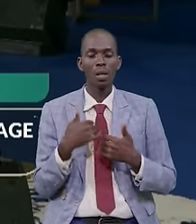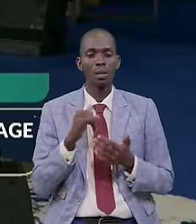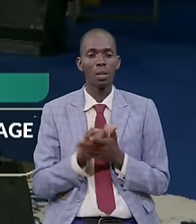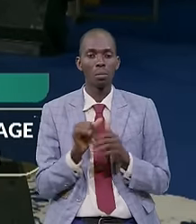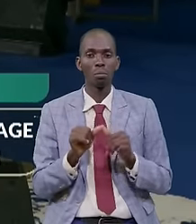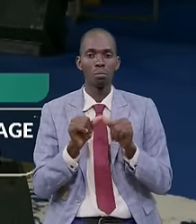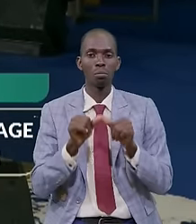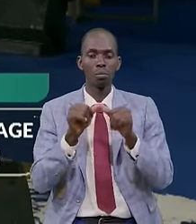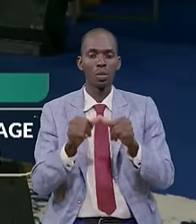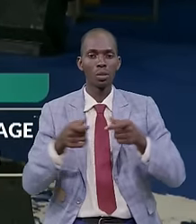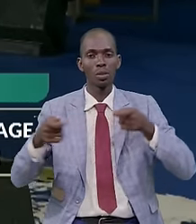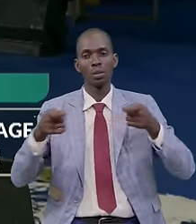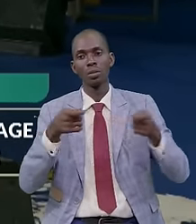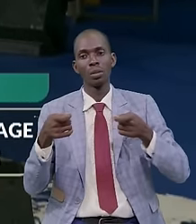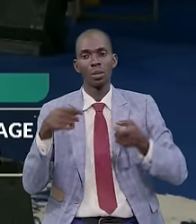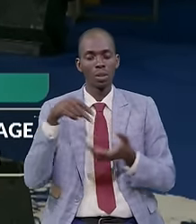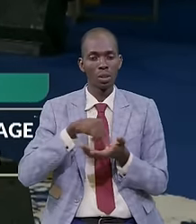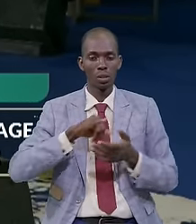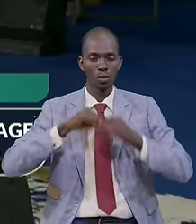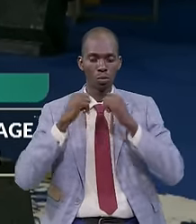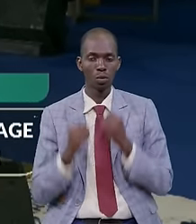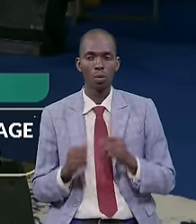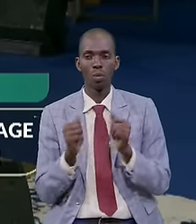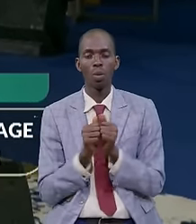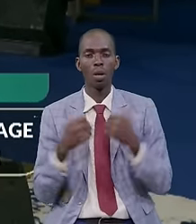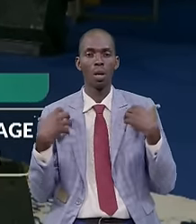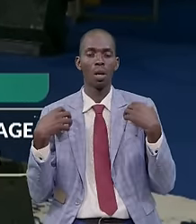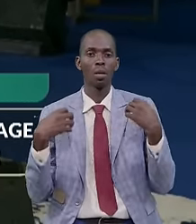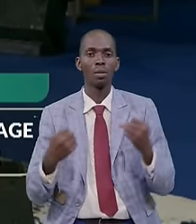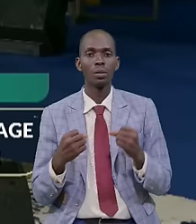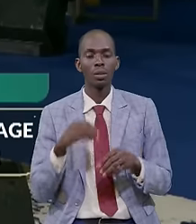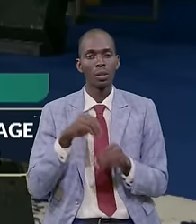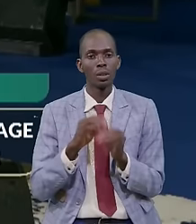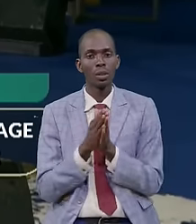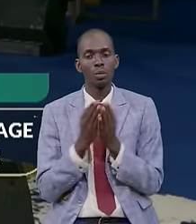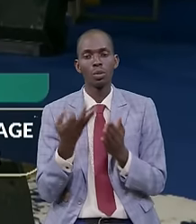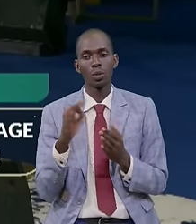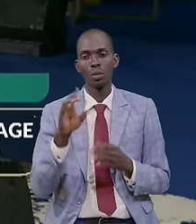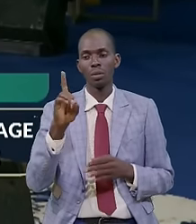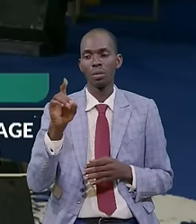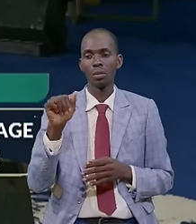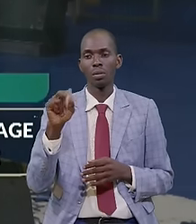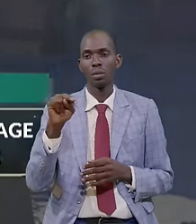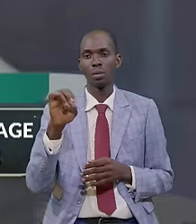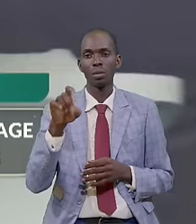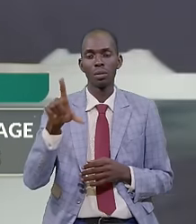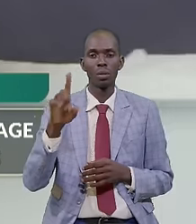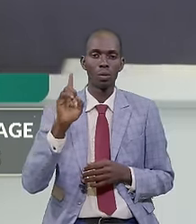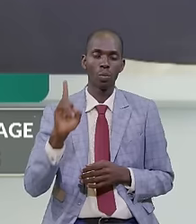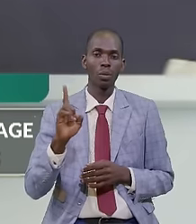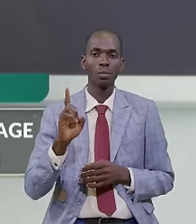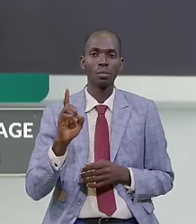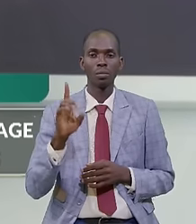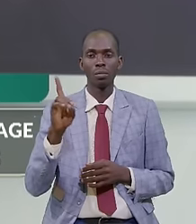dominion, standing fast with courage. In Daniel chapter 1, reading